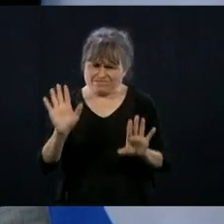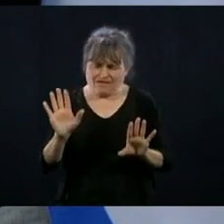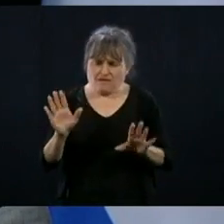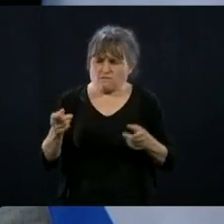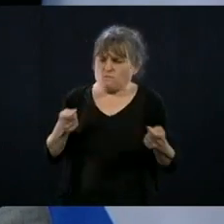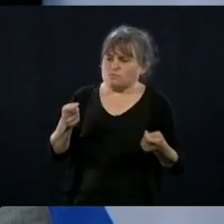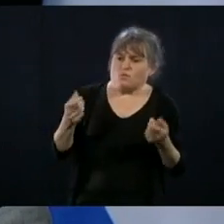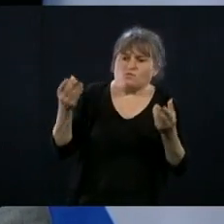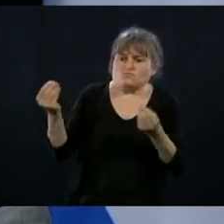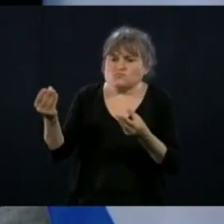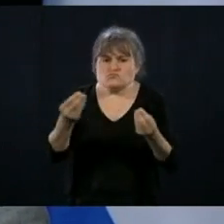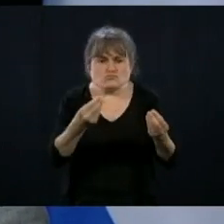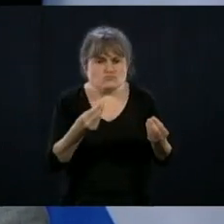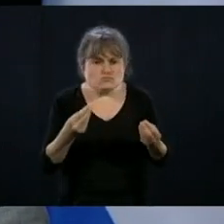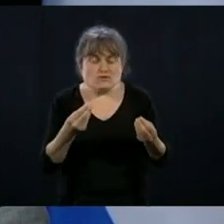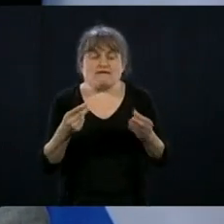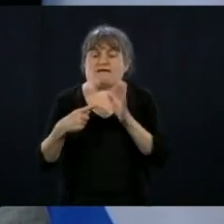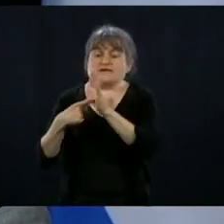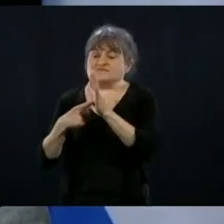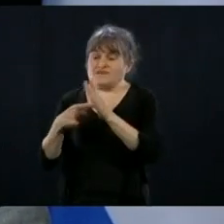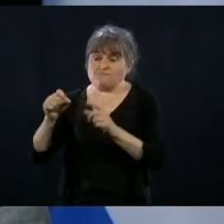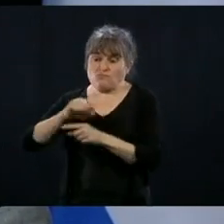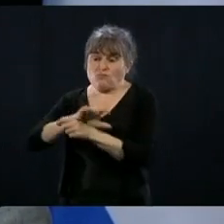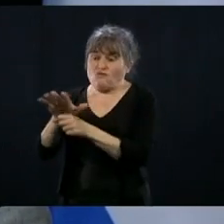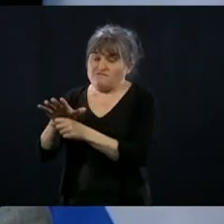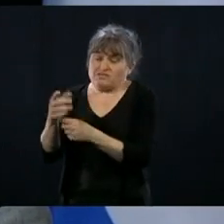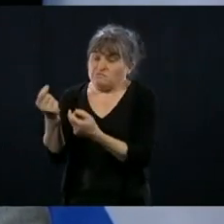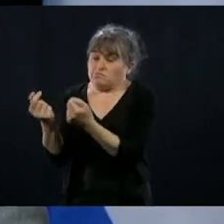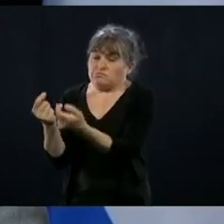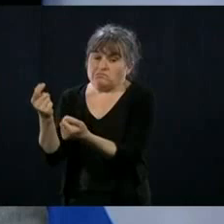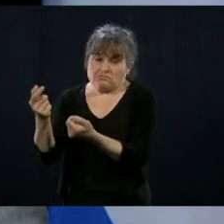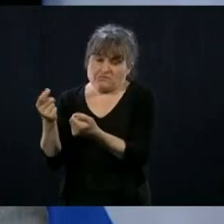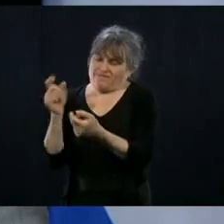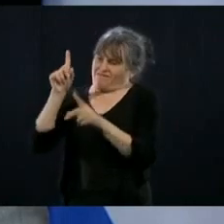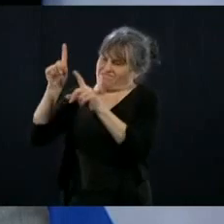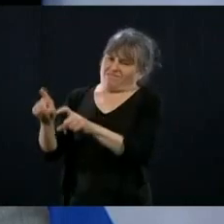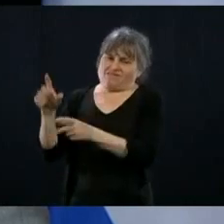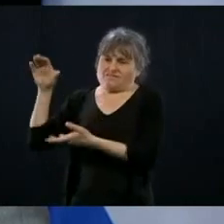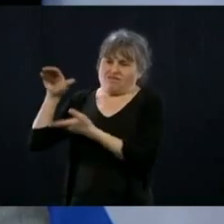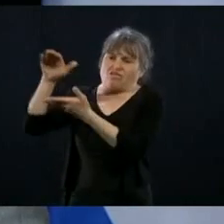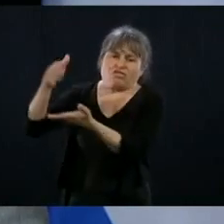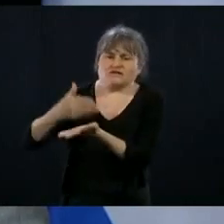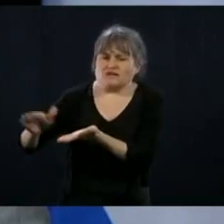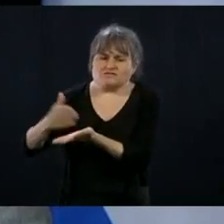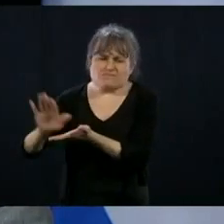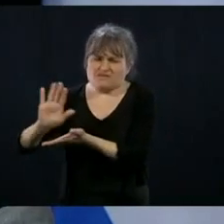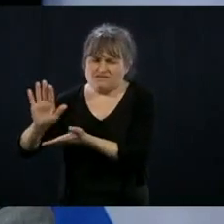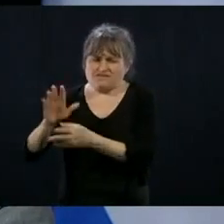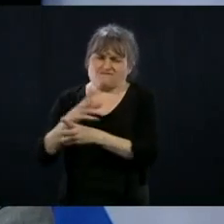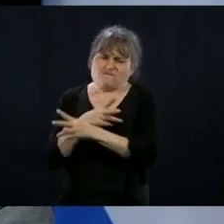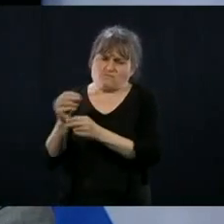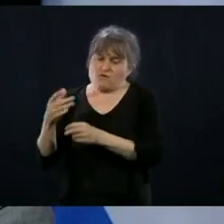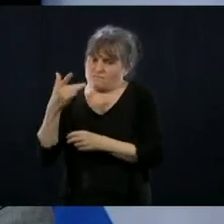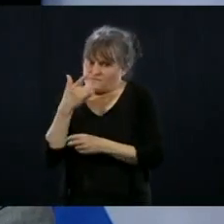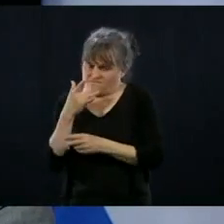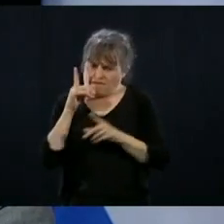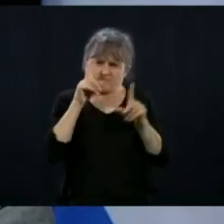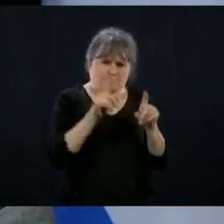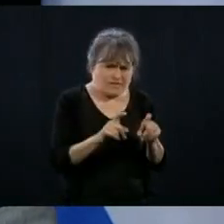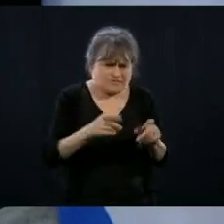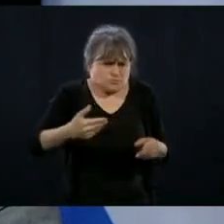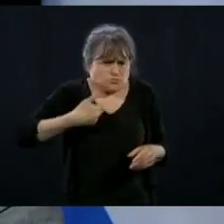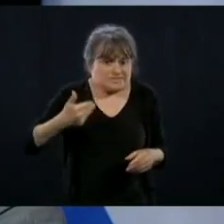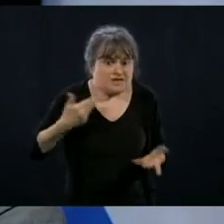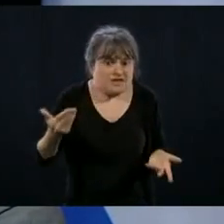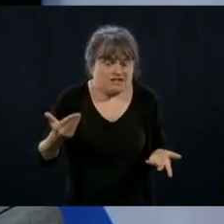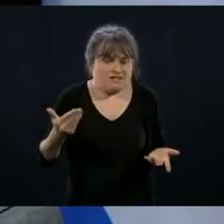they're done any which way, for example, in cases where there's not a lot of cases, the positive rate is going to be very low. We've always